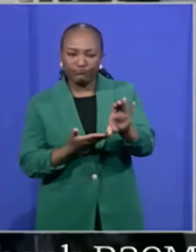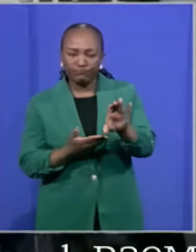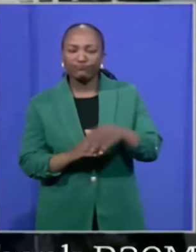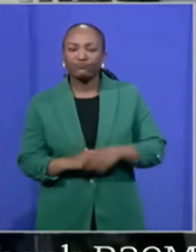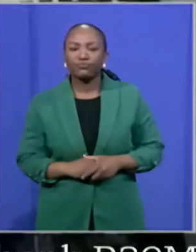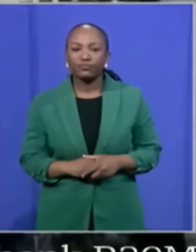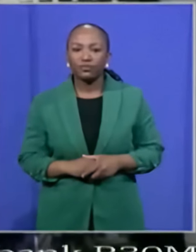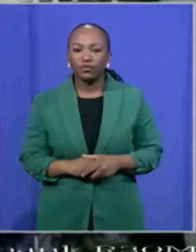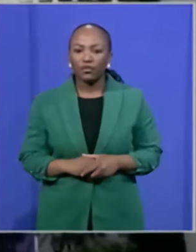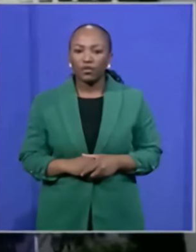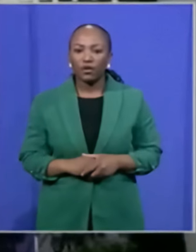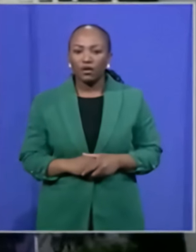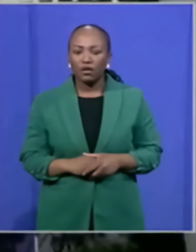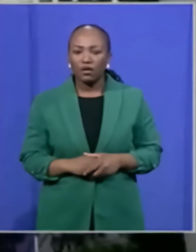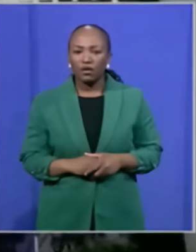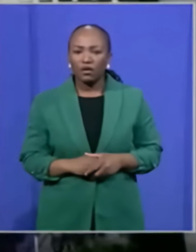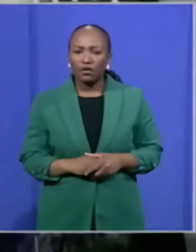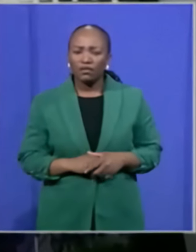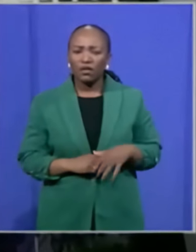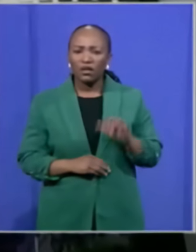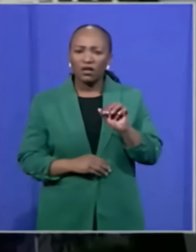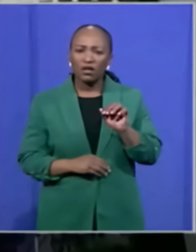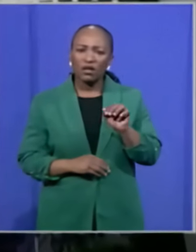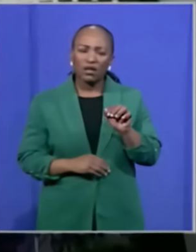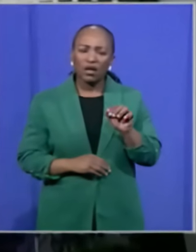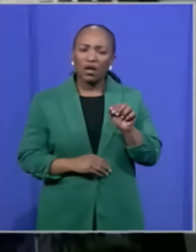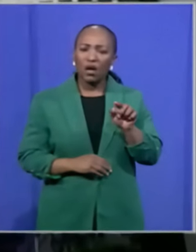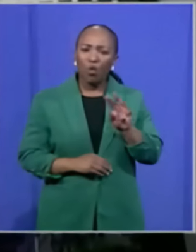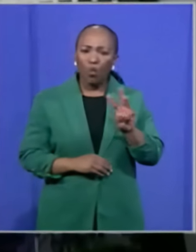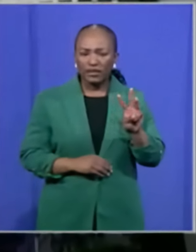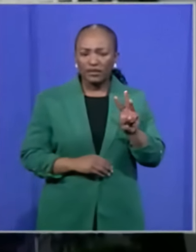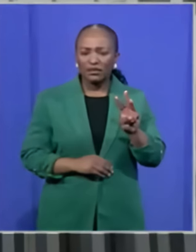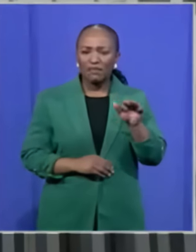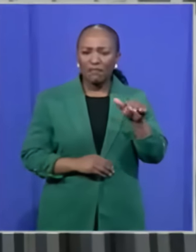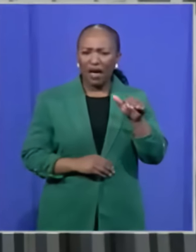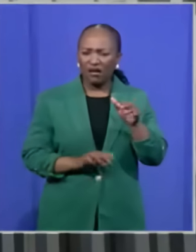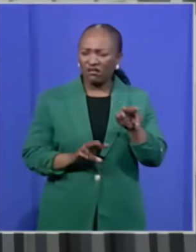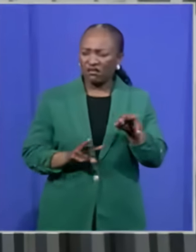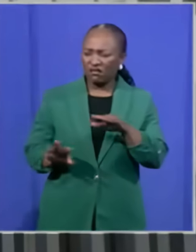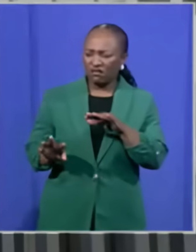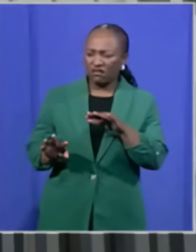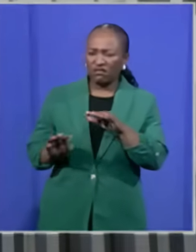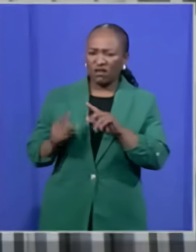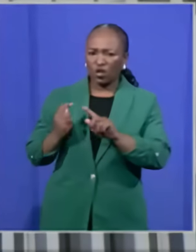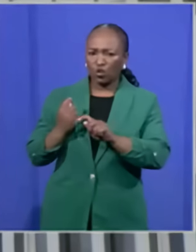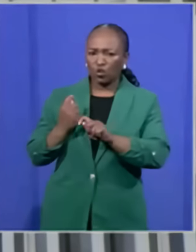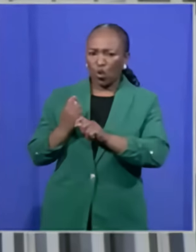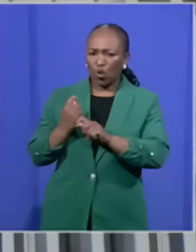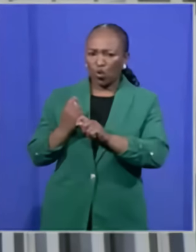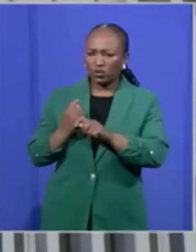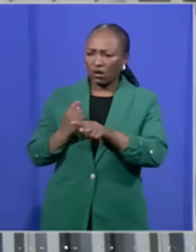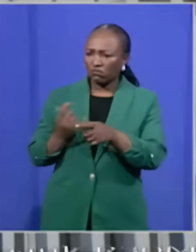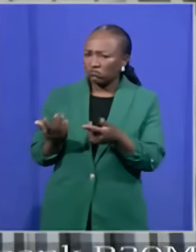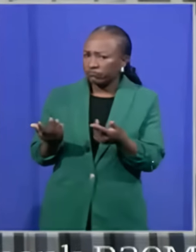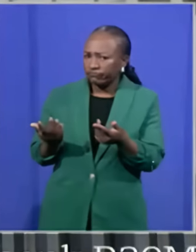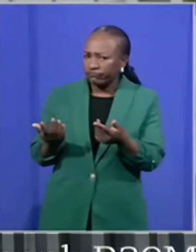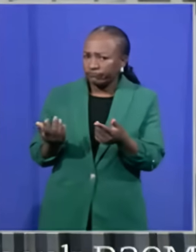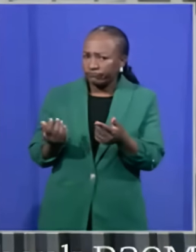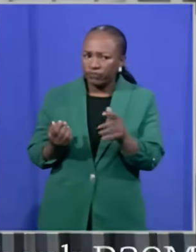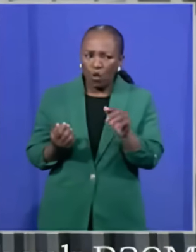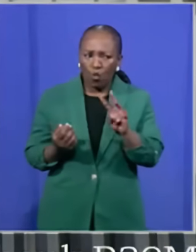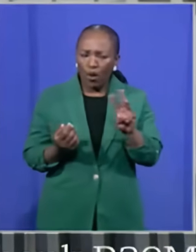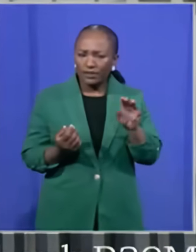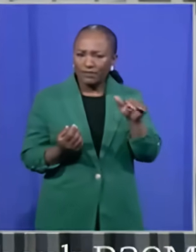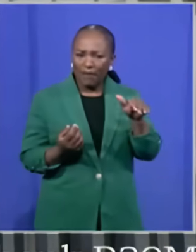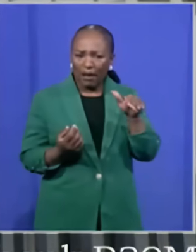West Bank ile ya makalla Toyota commissioning ya ditlhodisano ditabeng tsa kgwebo ka hore e hanela bareki ho sebedisa ditjhelete tsa West Bank ha ba reka